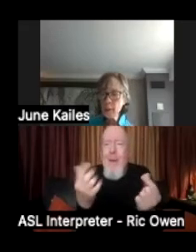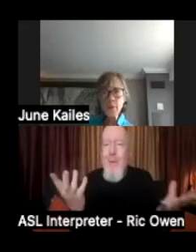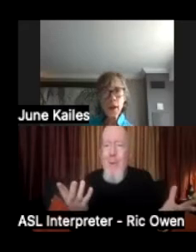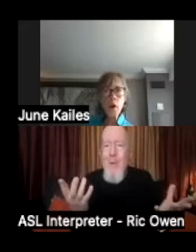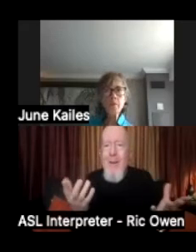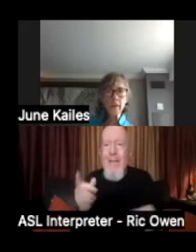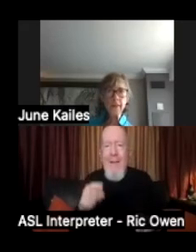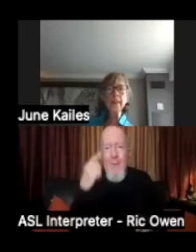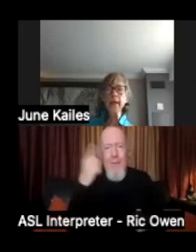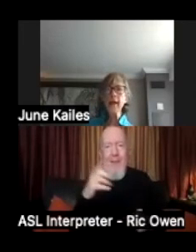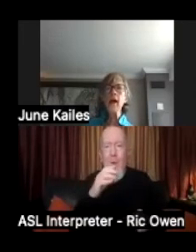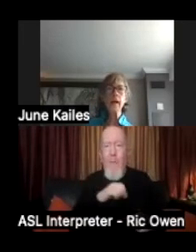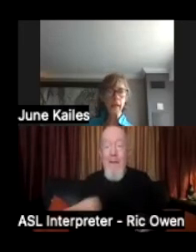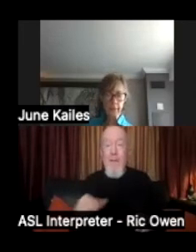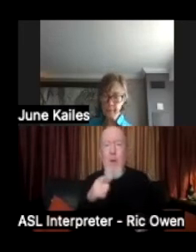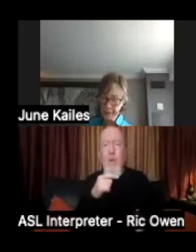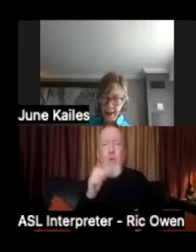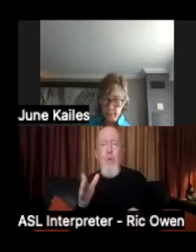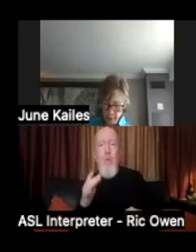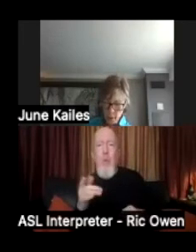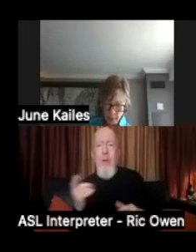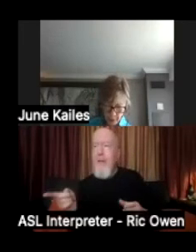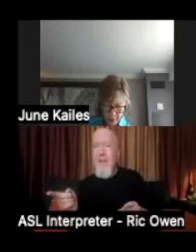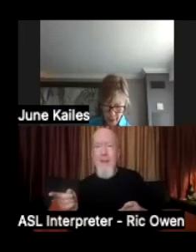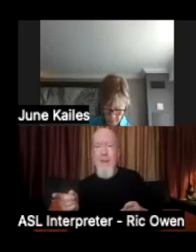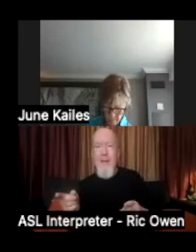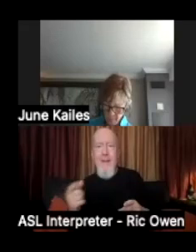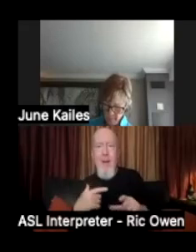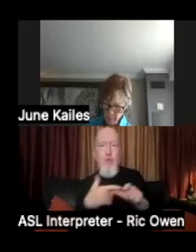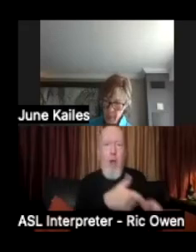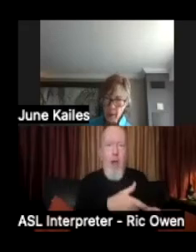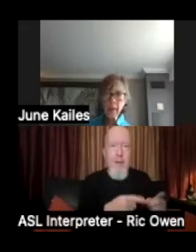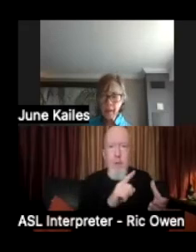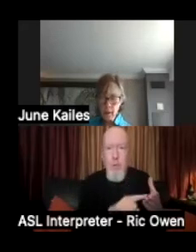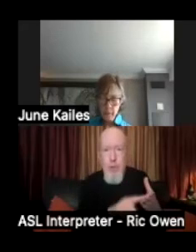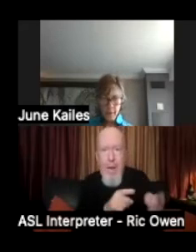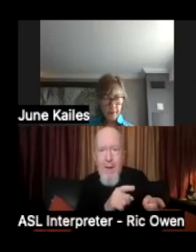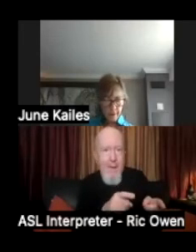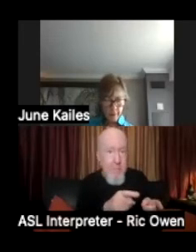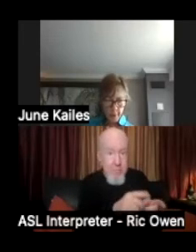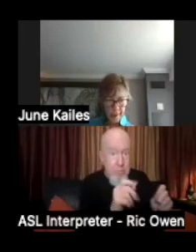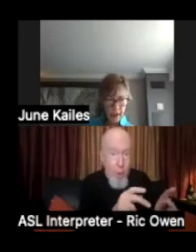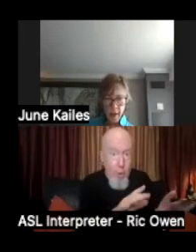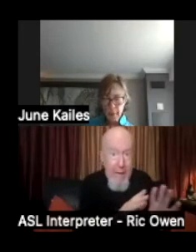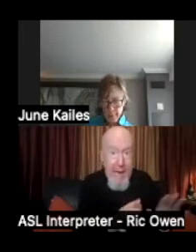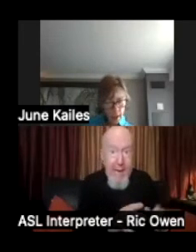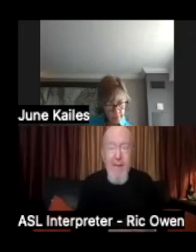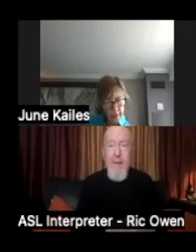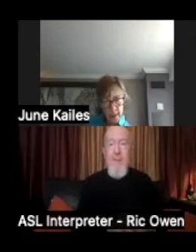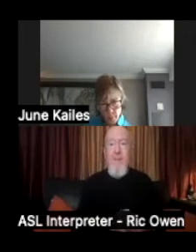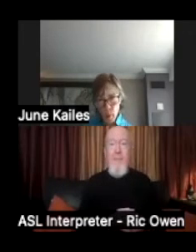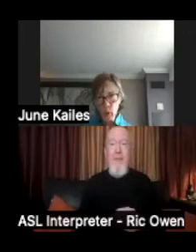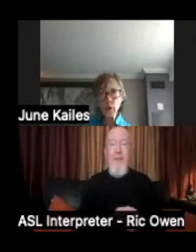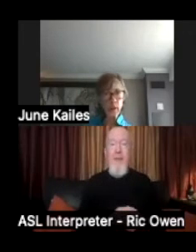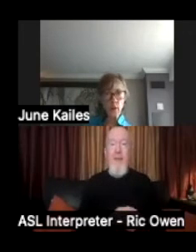who's going to run over and check on us if we can't run over to them? You know, they're looking not